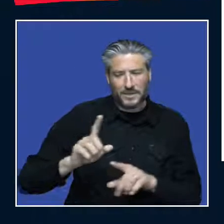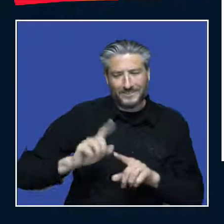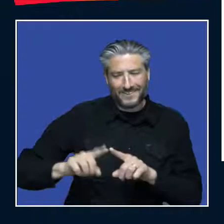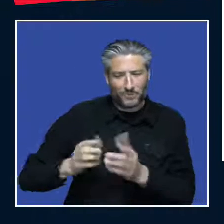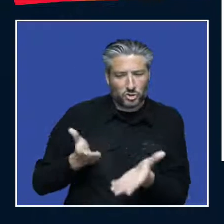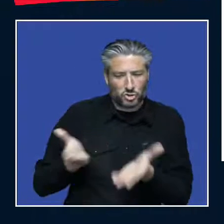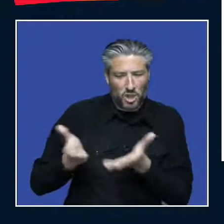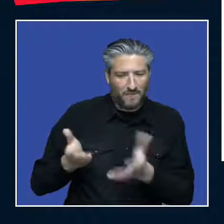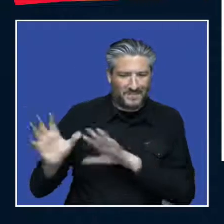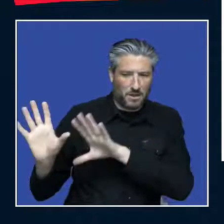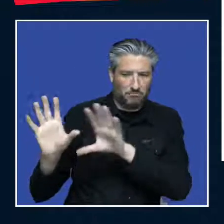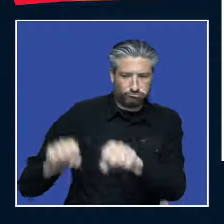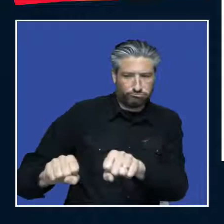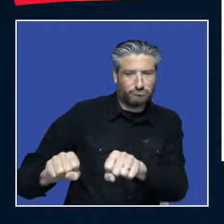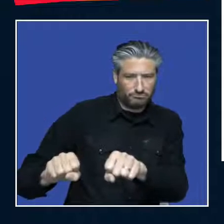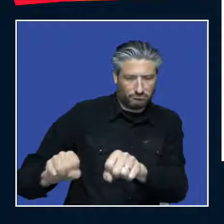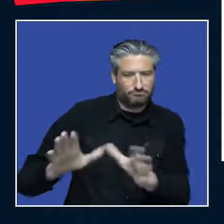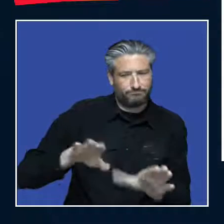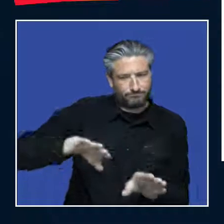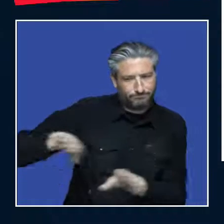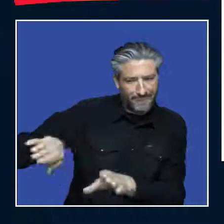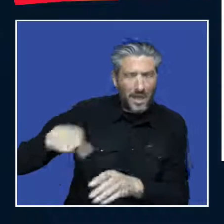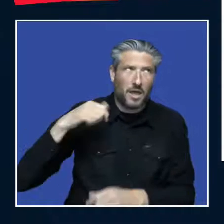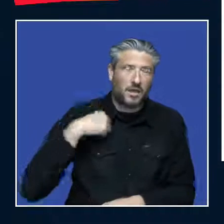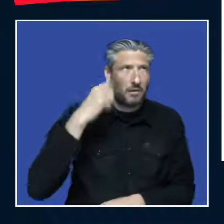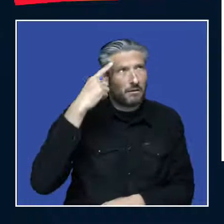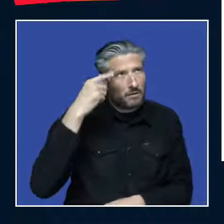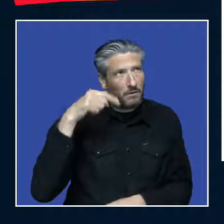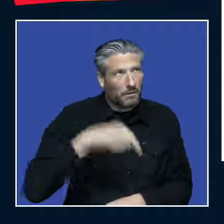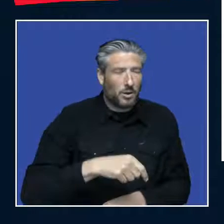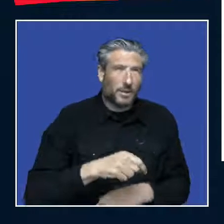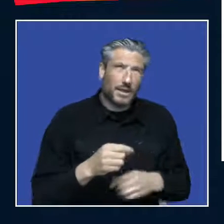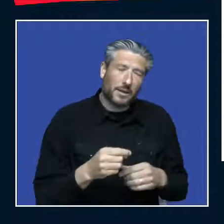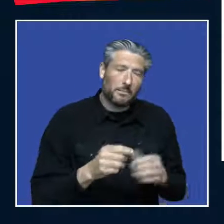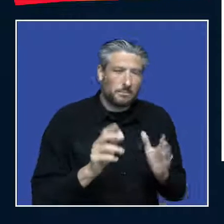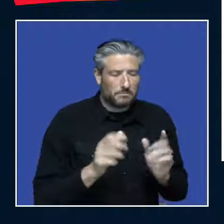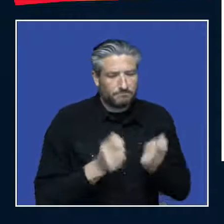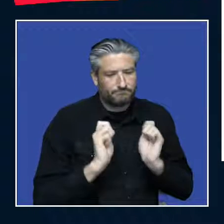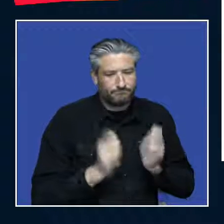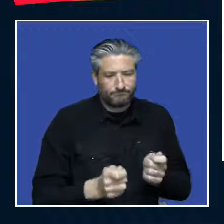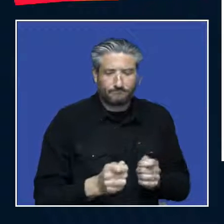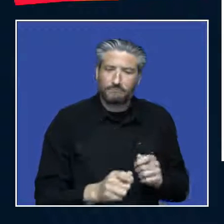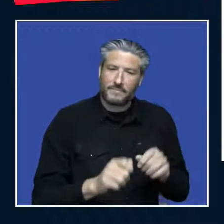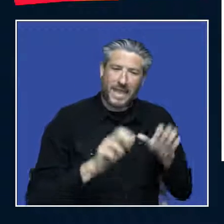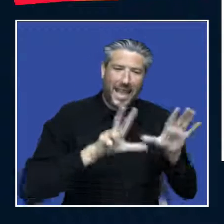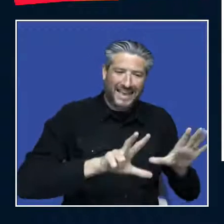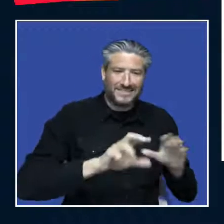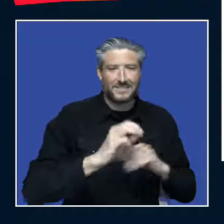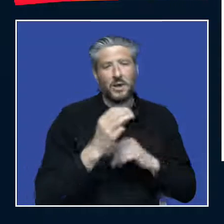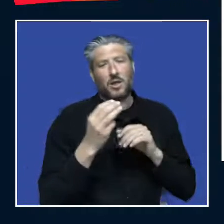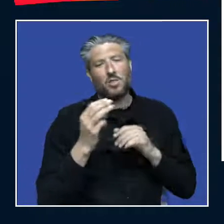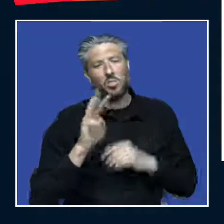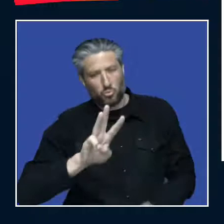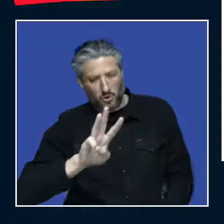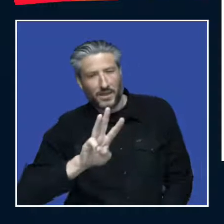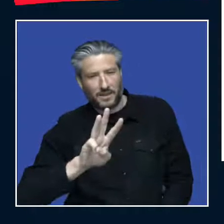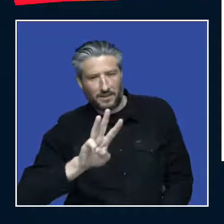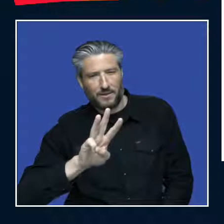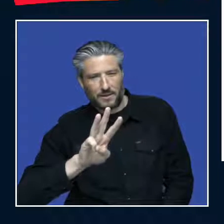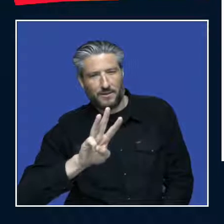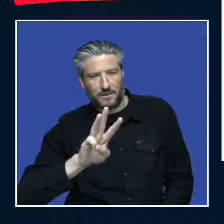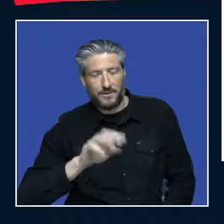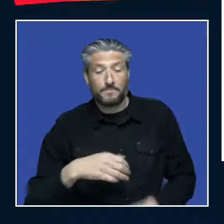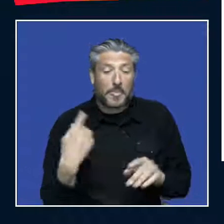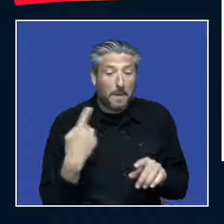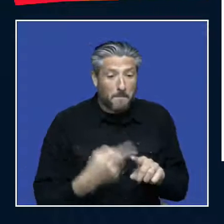use 83 because I'm very sure that should be open. 80 is inside the container. So that's also very cool if